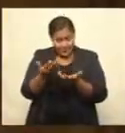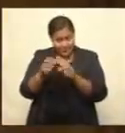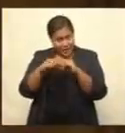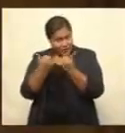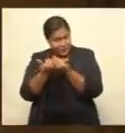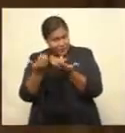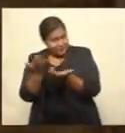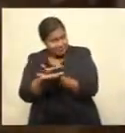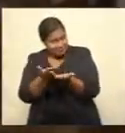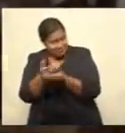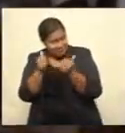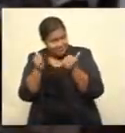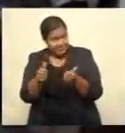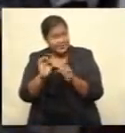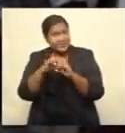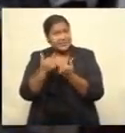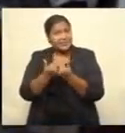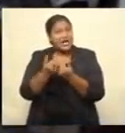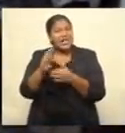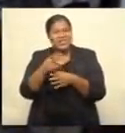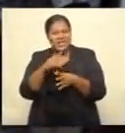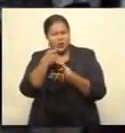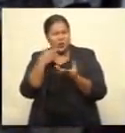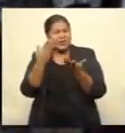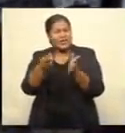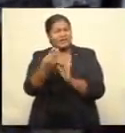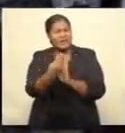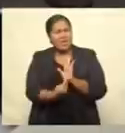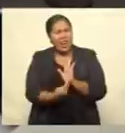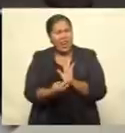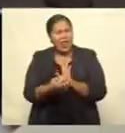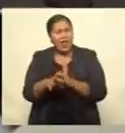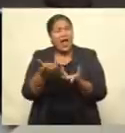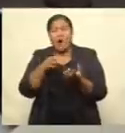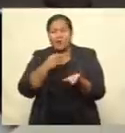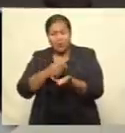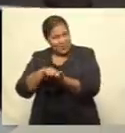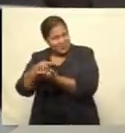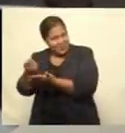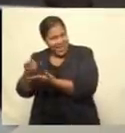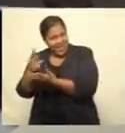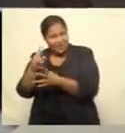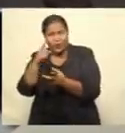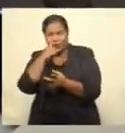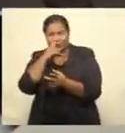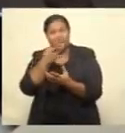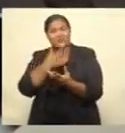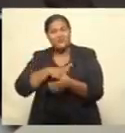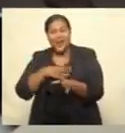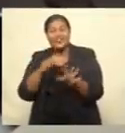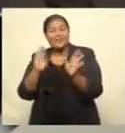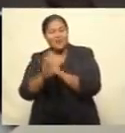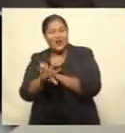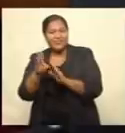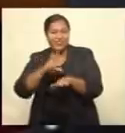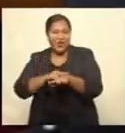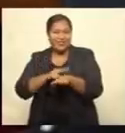the government will foot the bill for Fijians seeking treatment and consultation with GPs in Nandi,